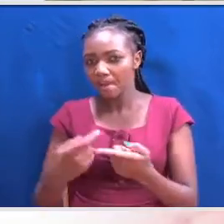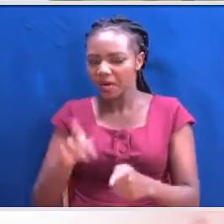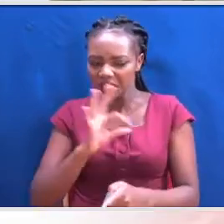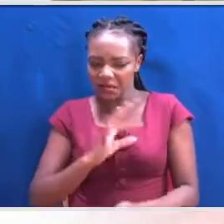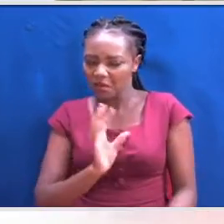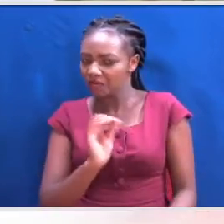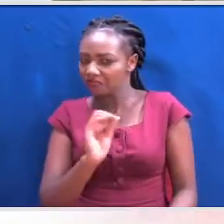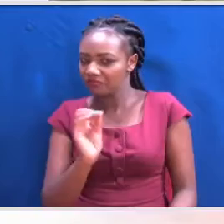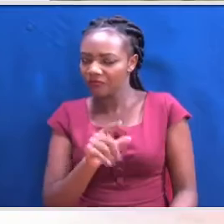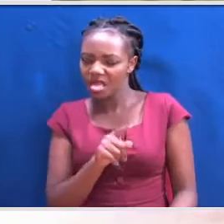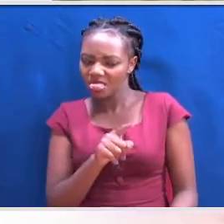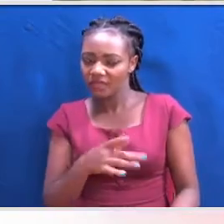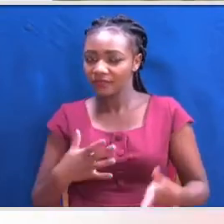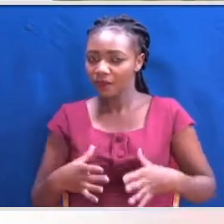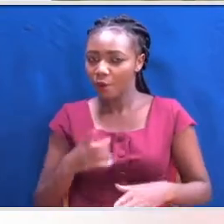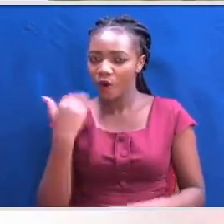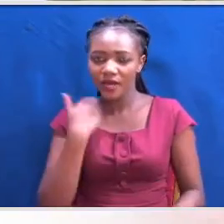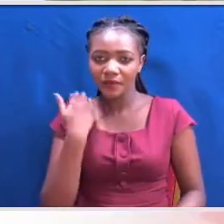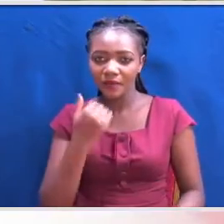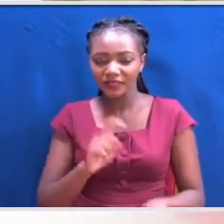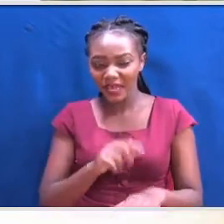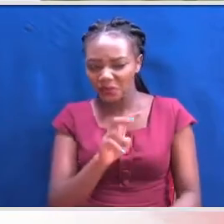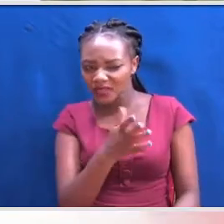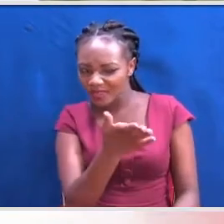Kwa hivyo hao, mukiwaona hao,